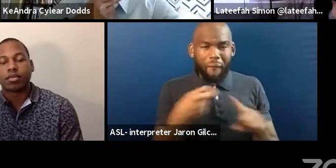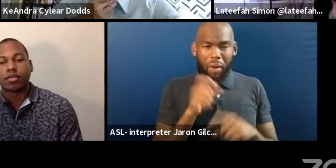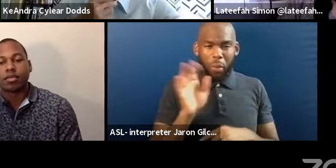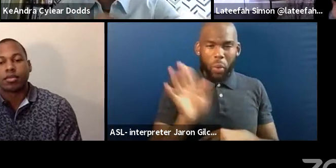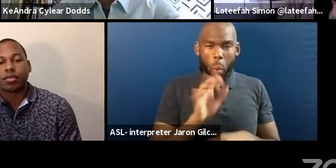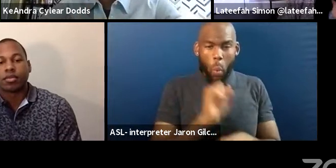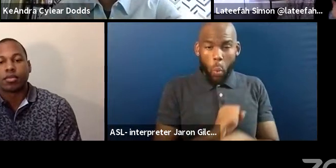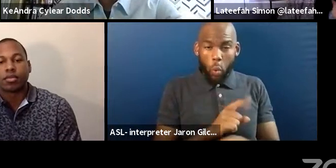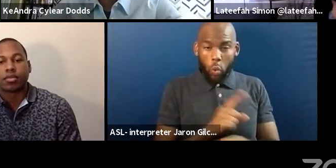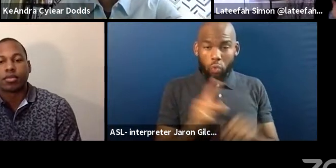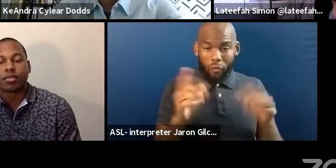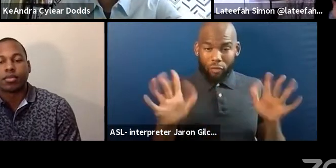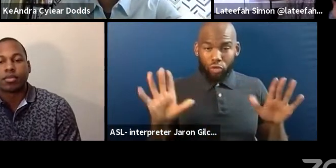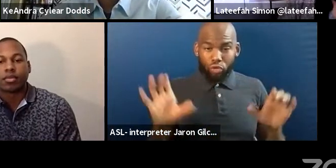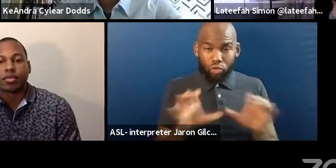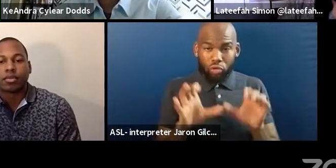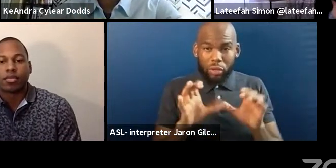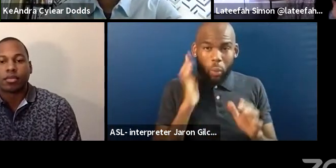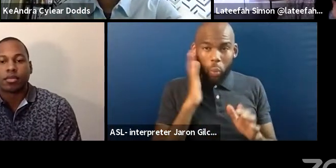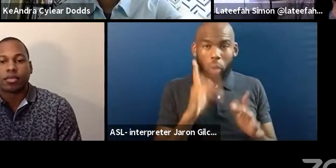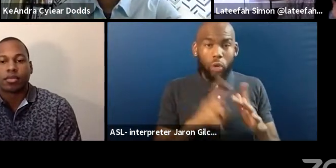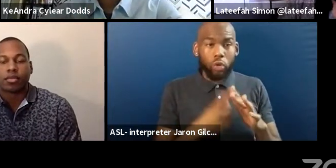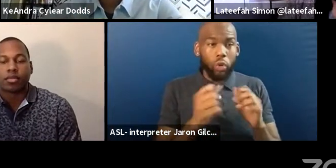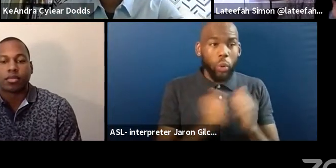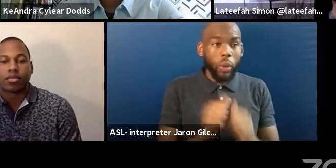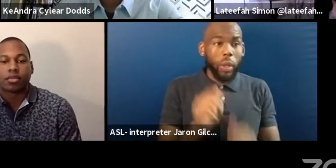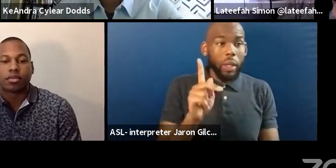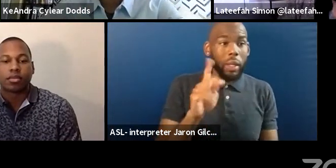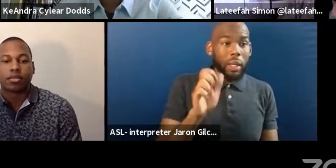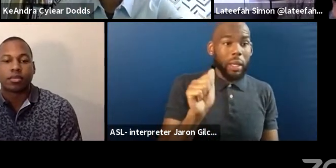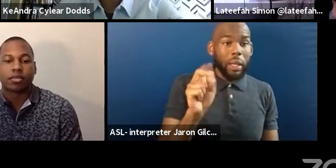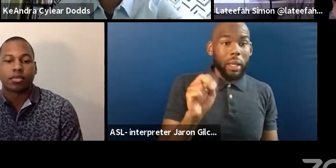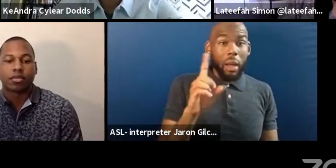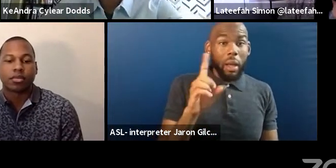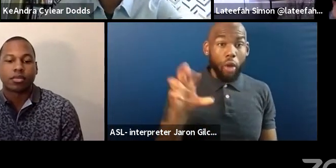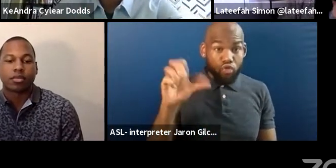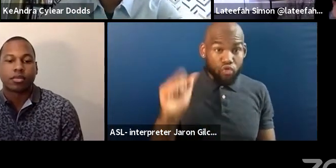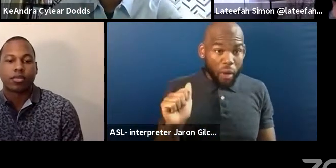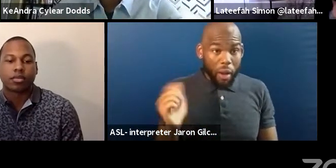And I'll start with Keandra.